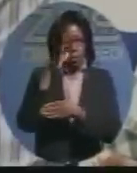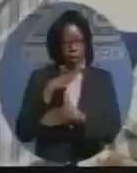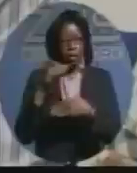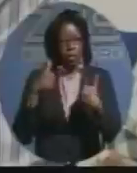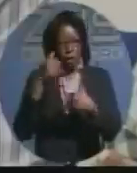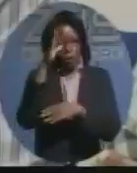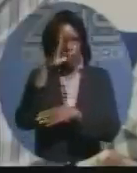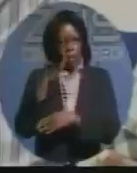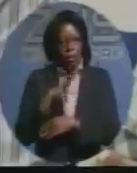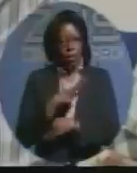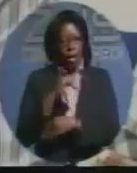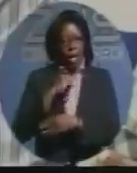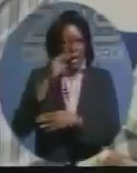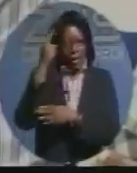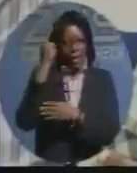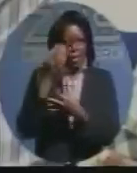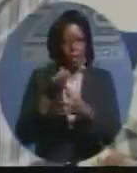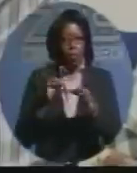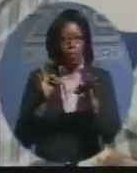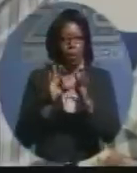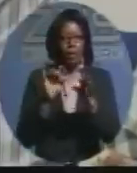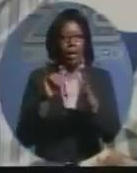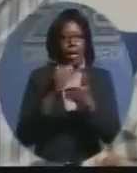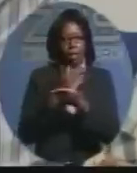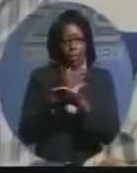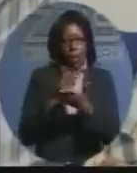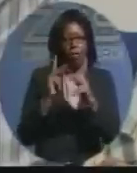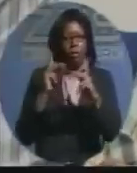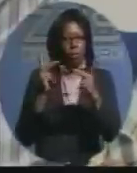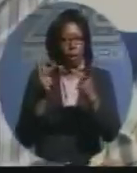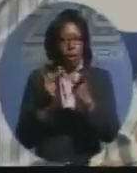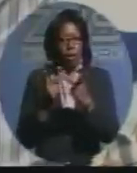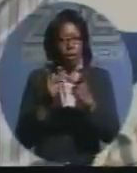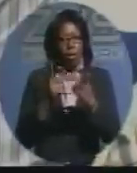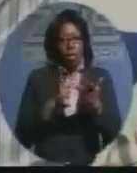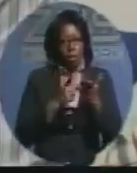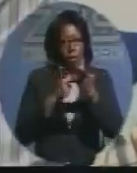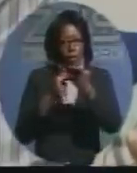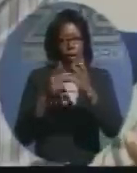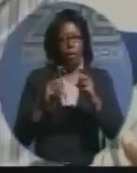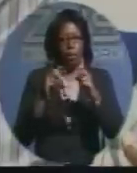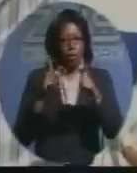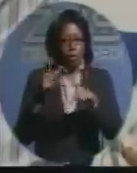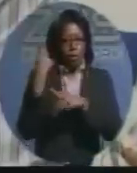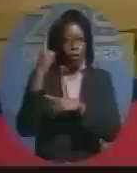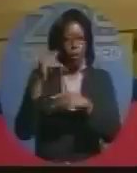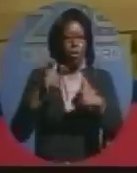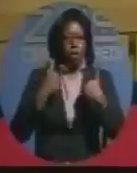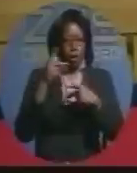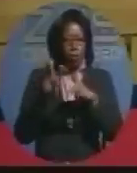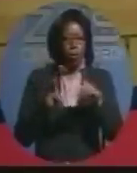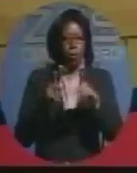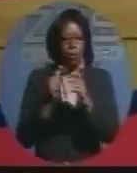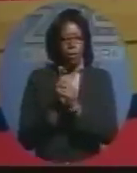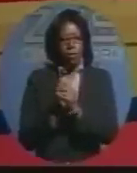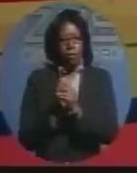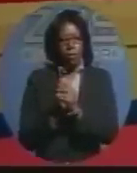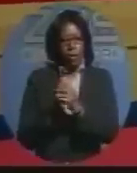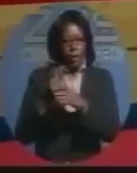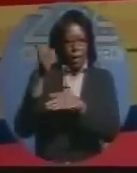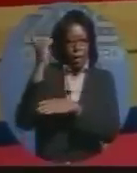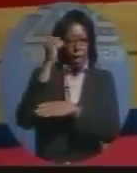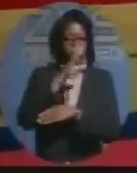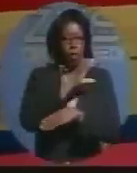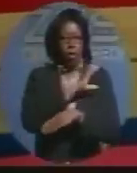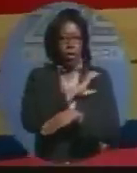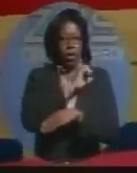males. But I think it's important that we, as a party, provide opportunities for young people. National Chairman Darren